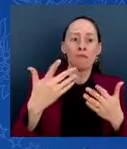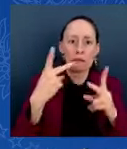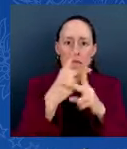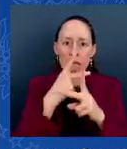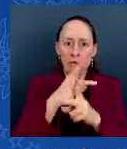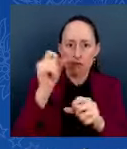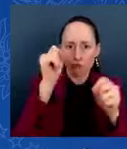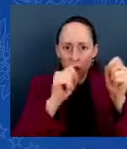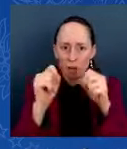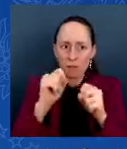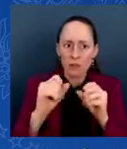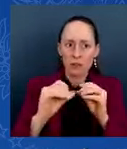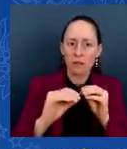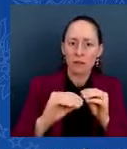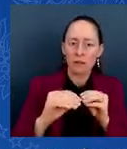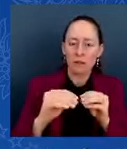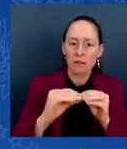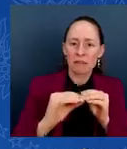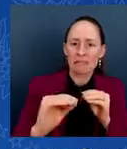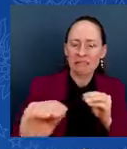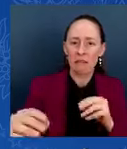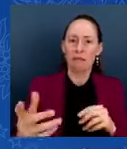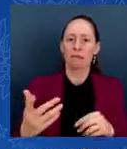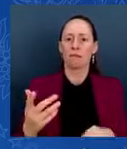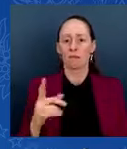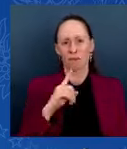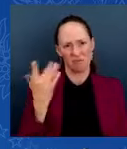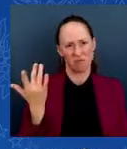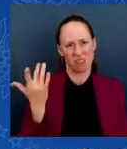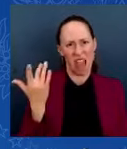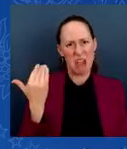are prescription drugs so expensive?